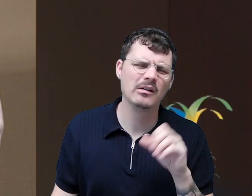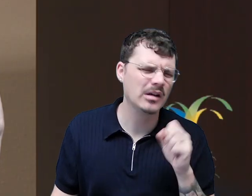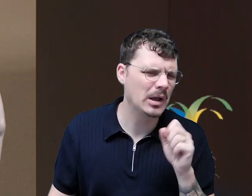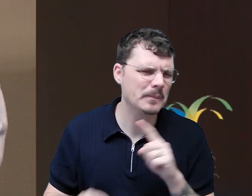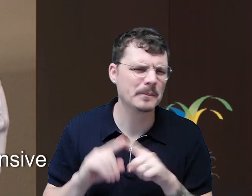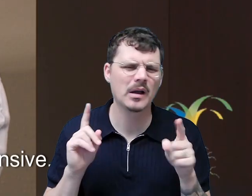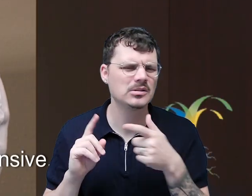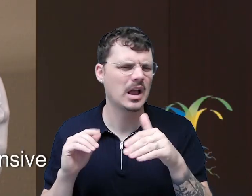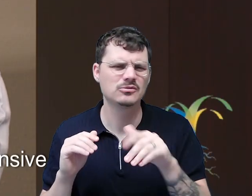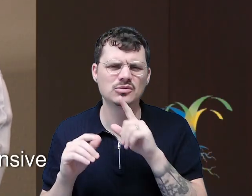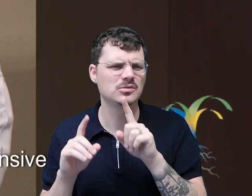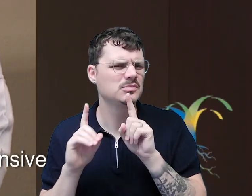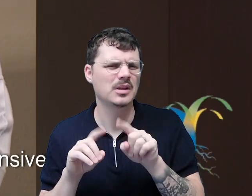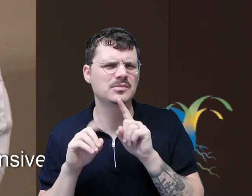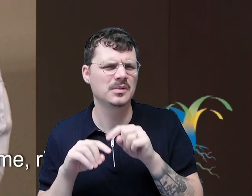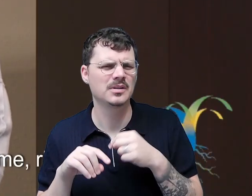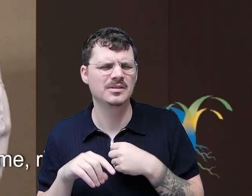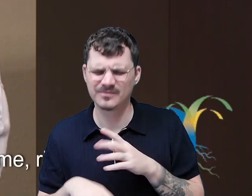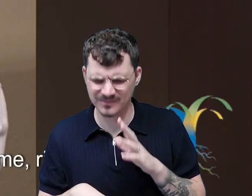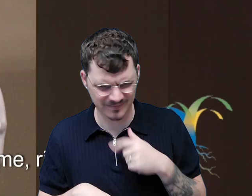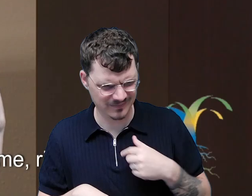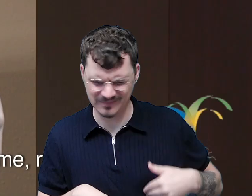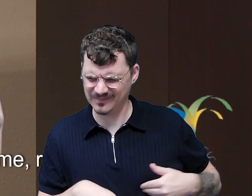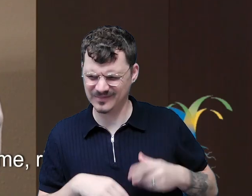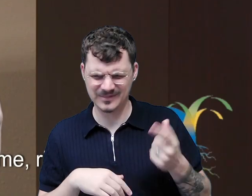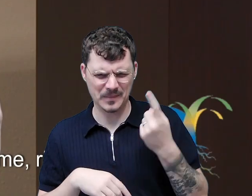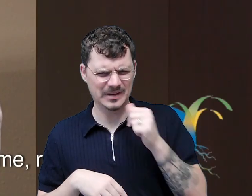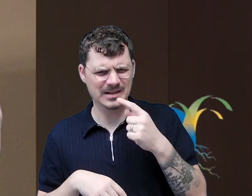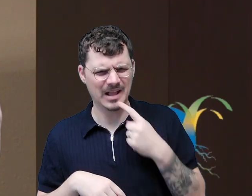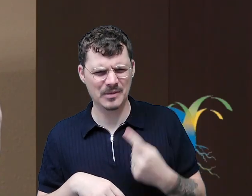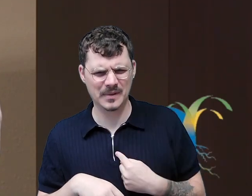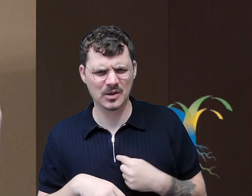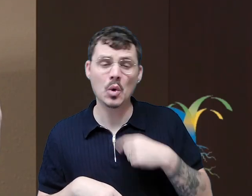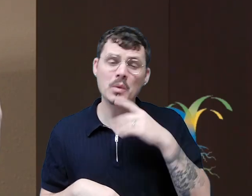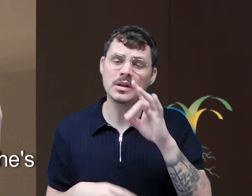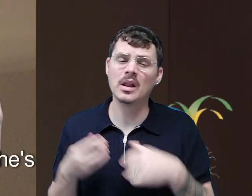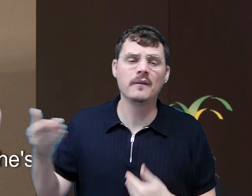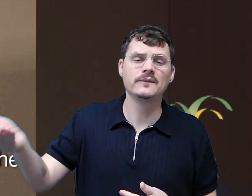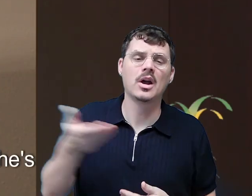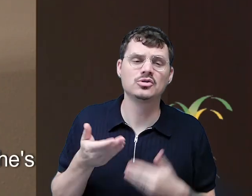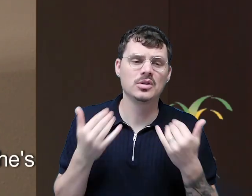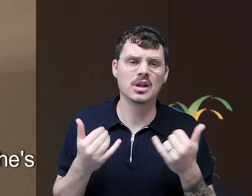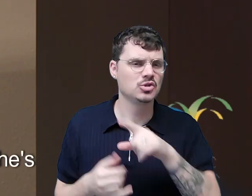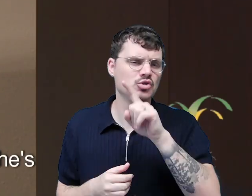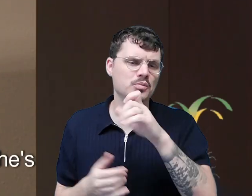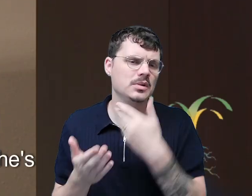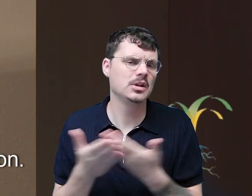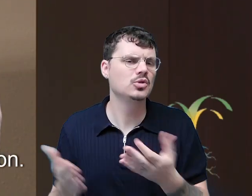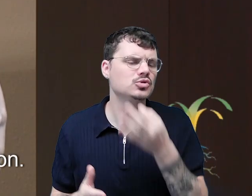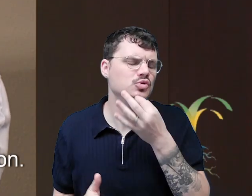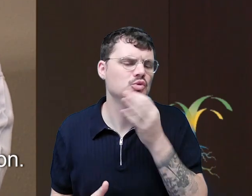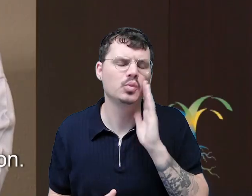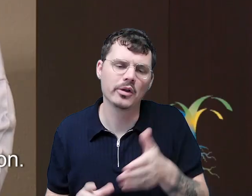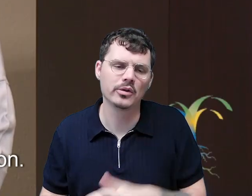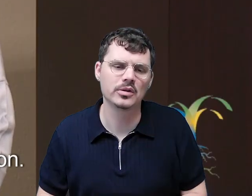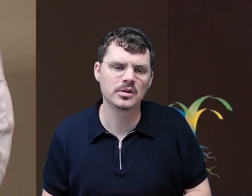Well, yeah, but she hasn't been all that responsive. And I'm like, what are you not telling me, right? Well, we invited her today, so she's supposed